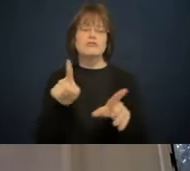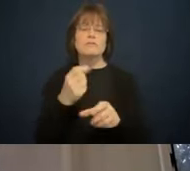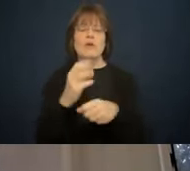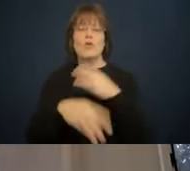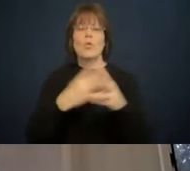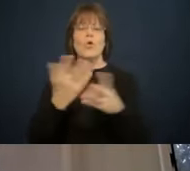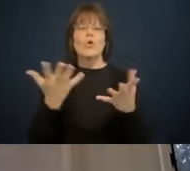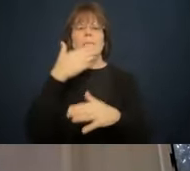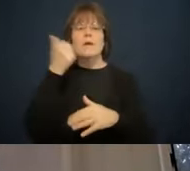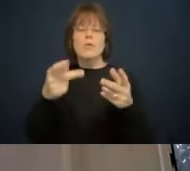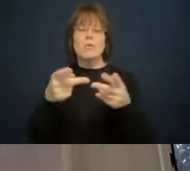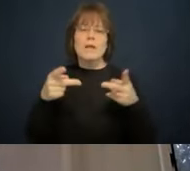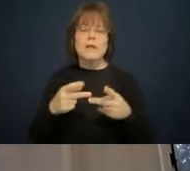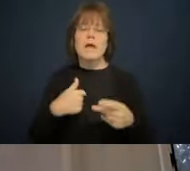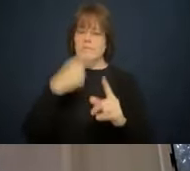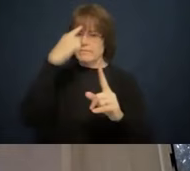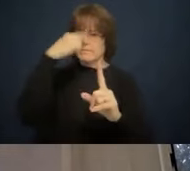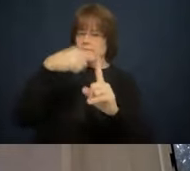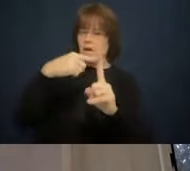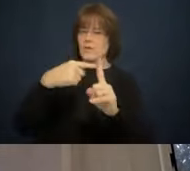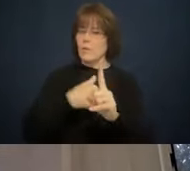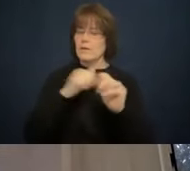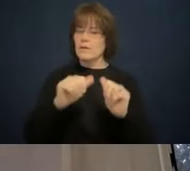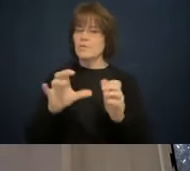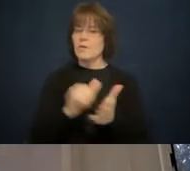better place. And I'm very optimistic that we can do that.